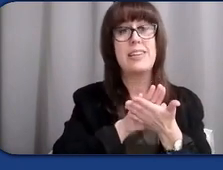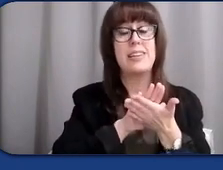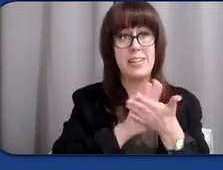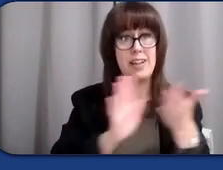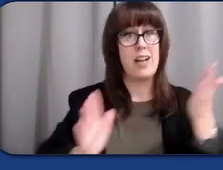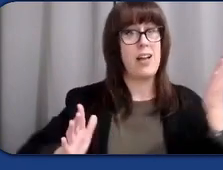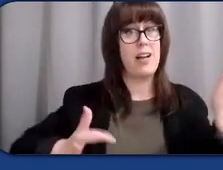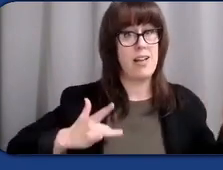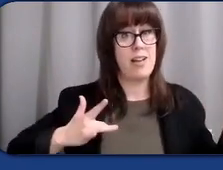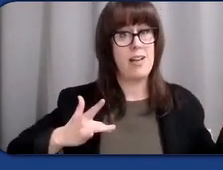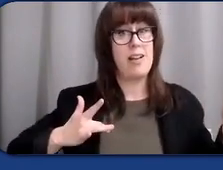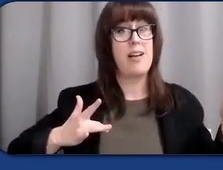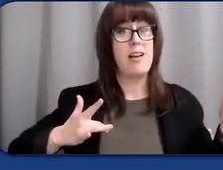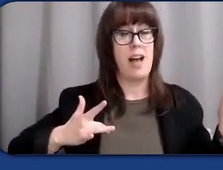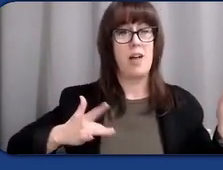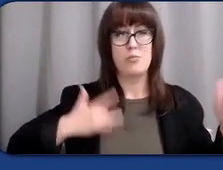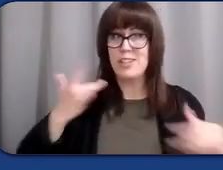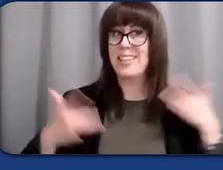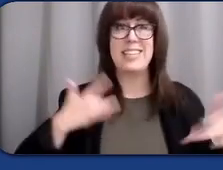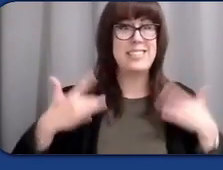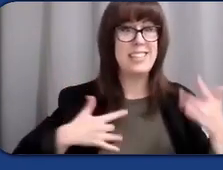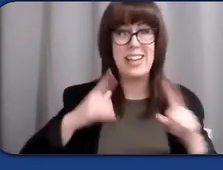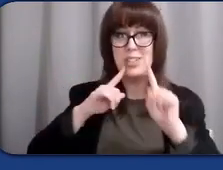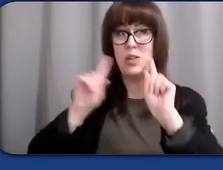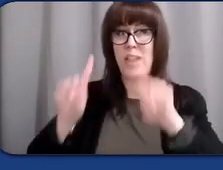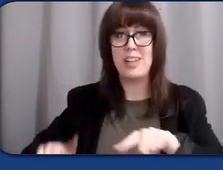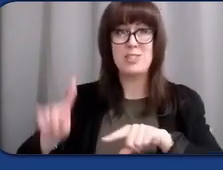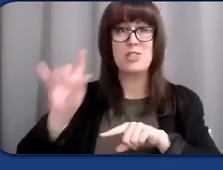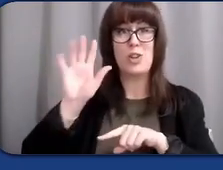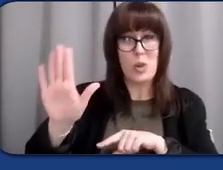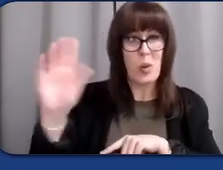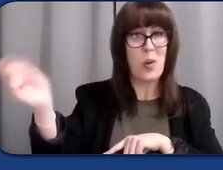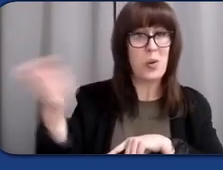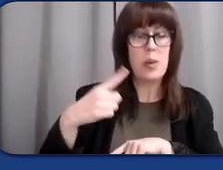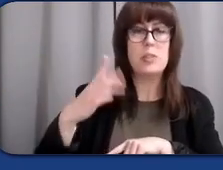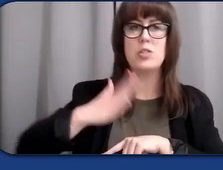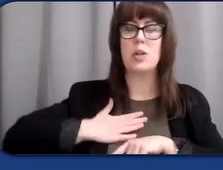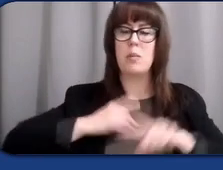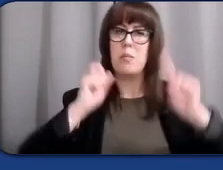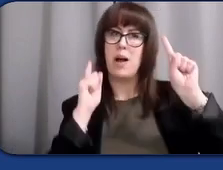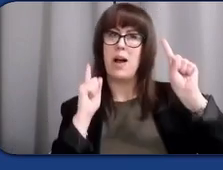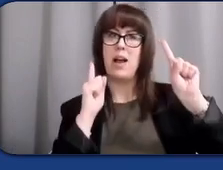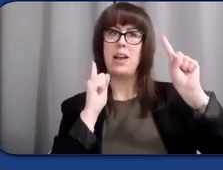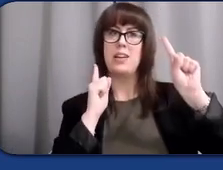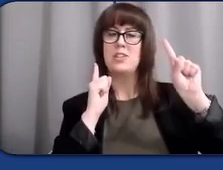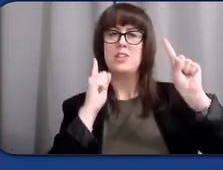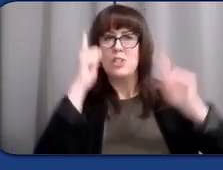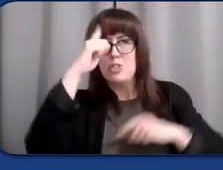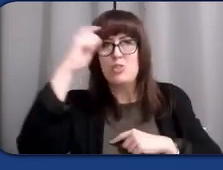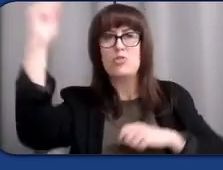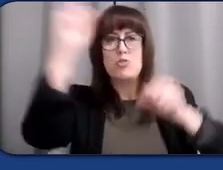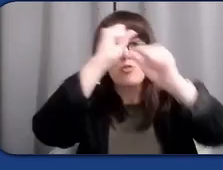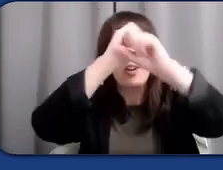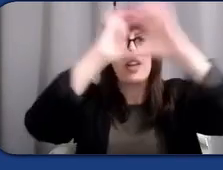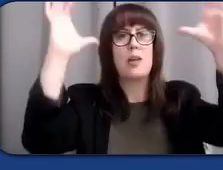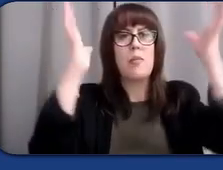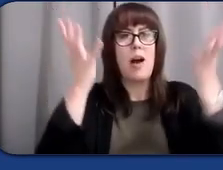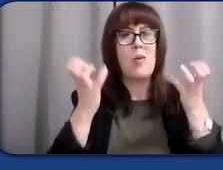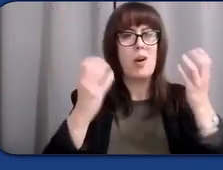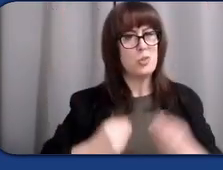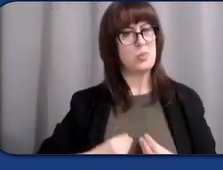Regarding the question, I'm really excited to answer that question because it has been my dream to inspire the generation of the young